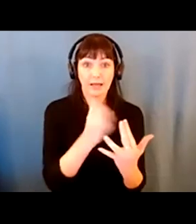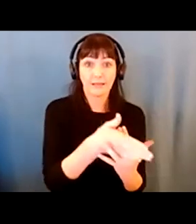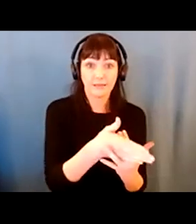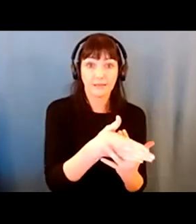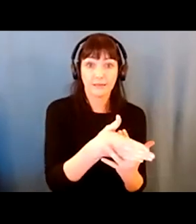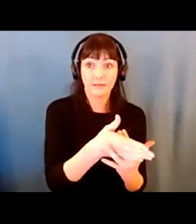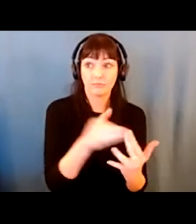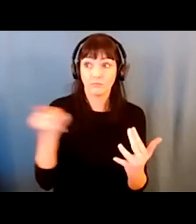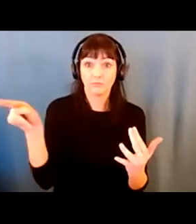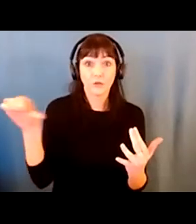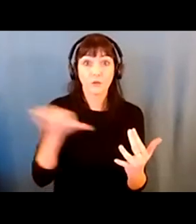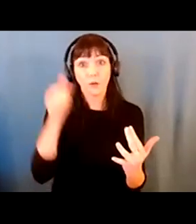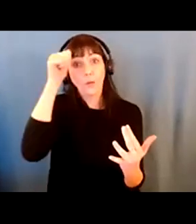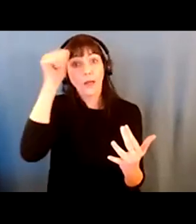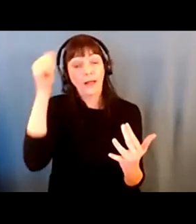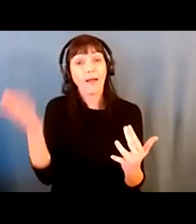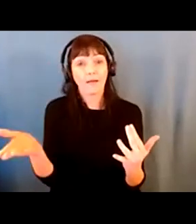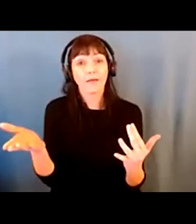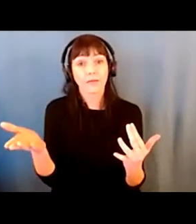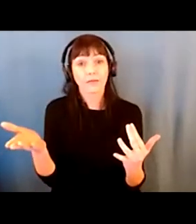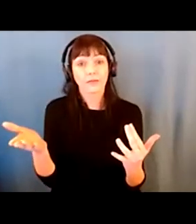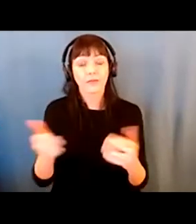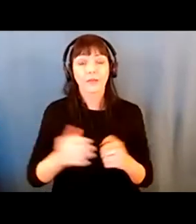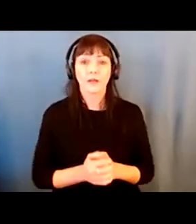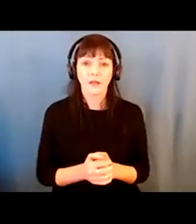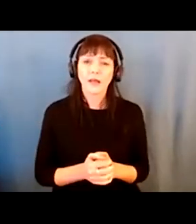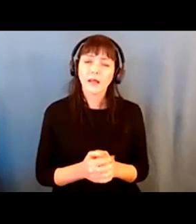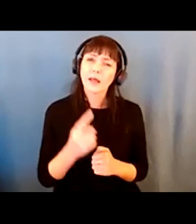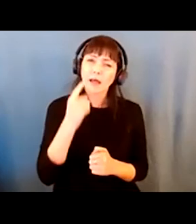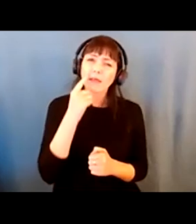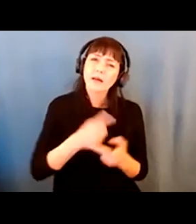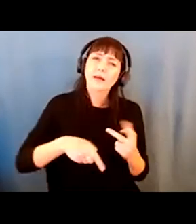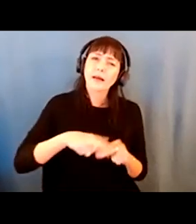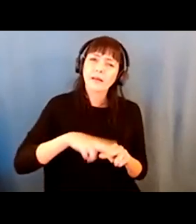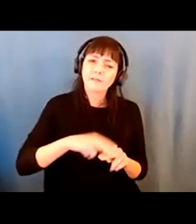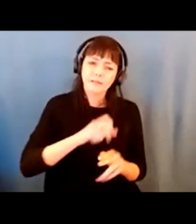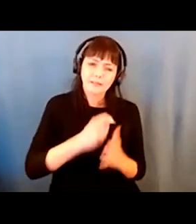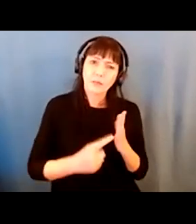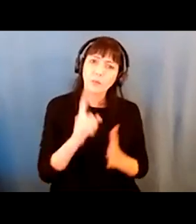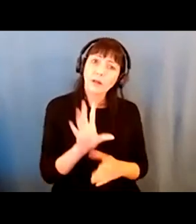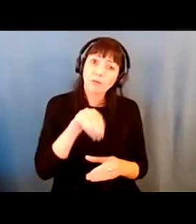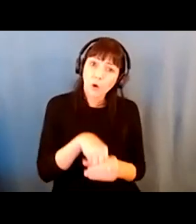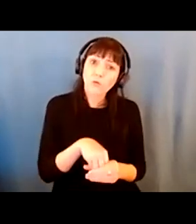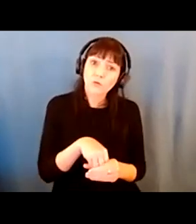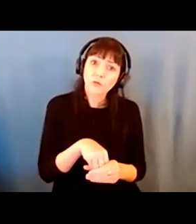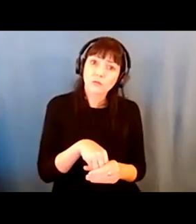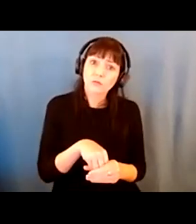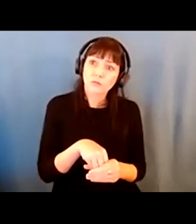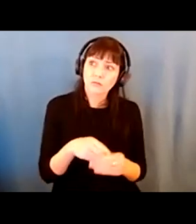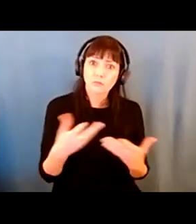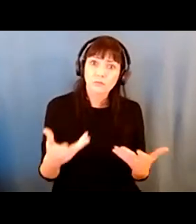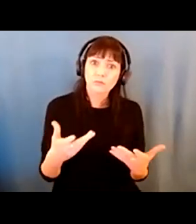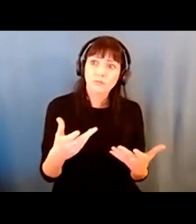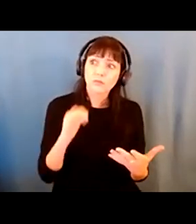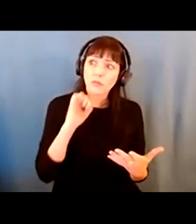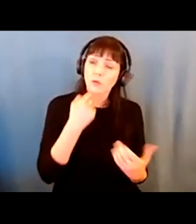were employed in the institution, they would have something to say about it. And of course, I'd always say to museum management that